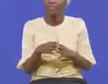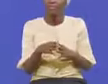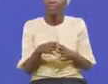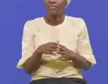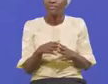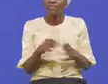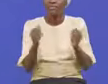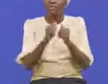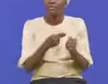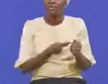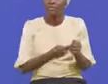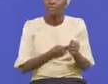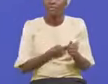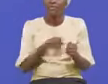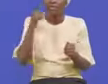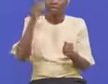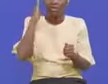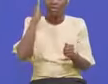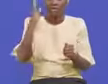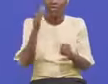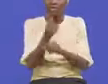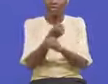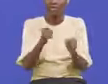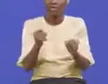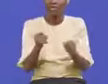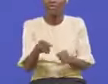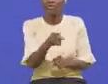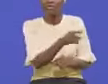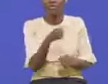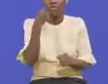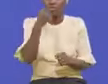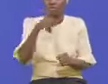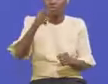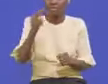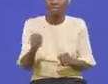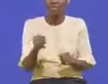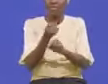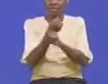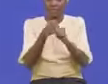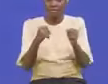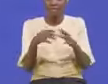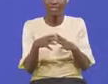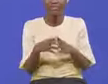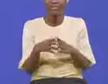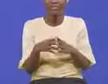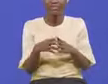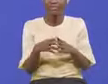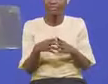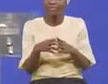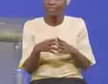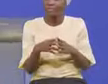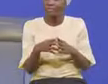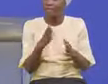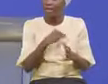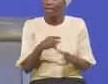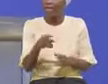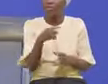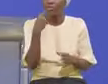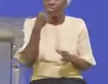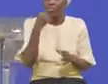nomin. He will save those who need salvation. Ame yo hiya de de kokwa adewo. And those who need